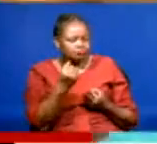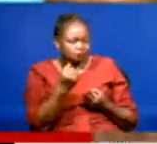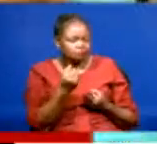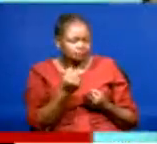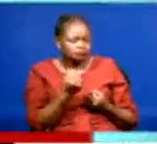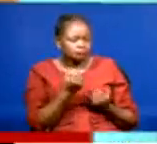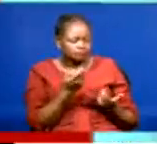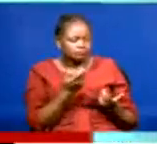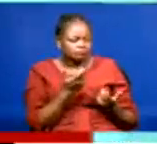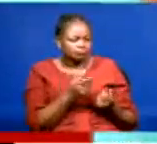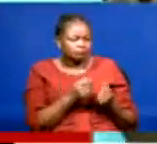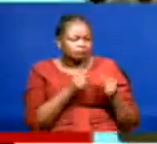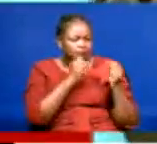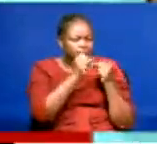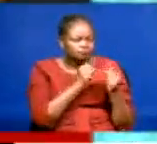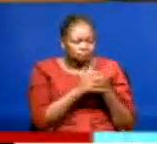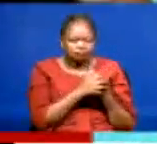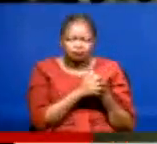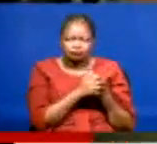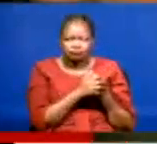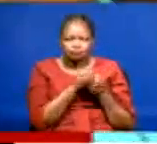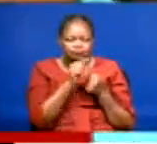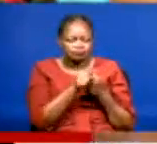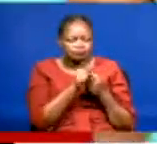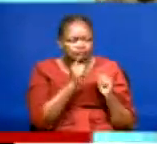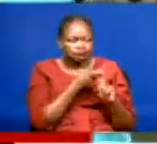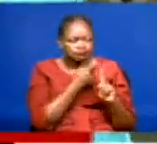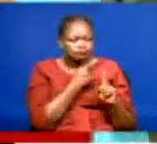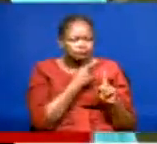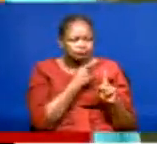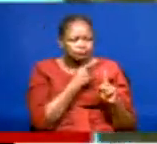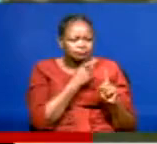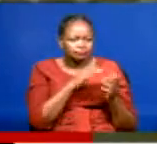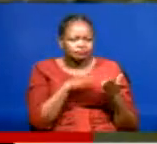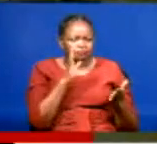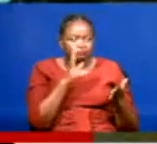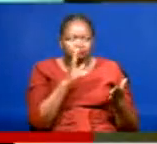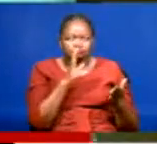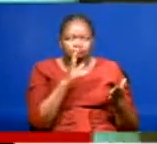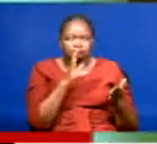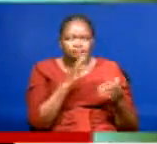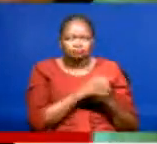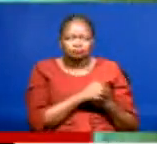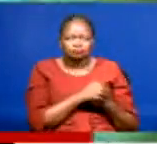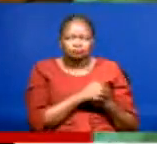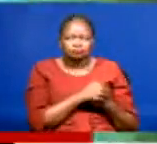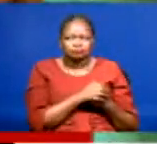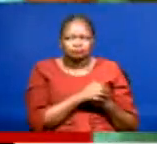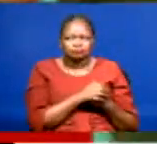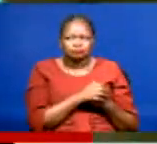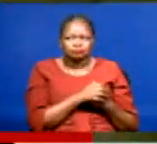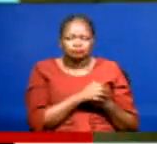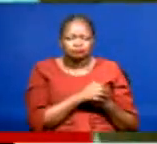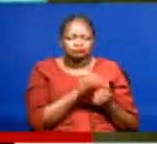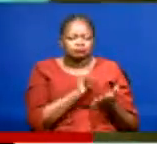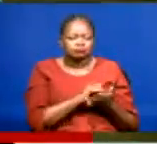it is a big fight. This is the first and the most, and the one that is going to